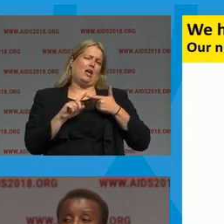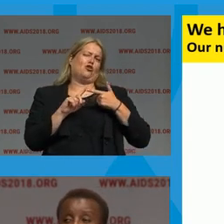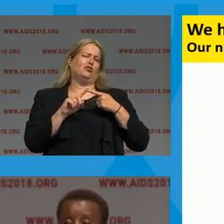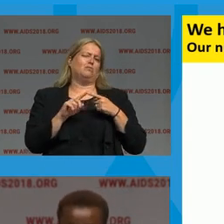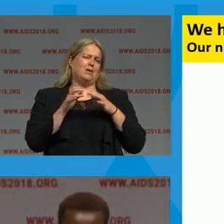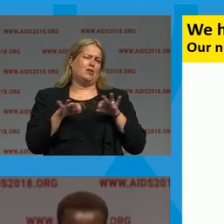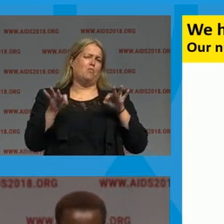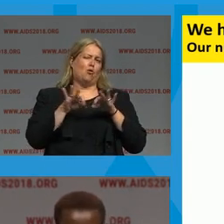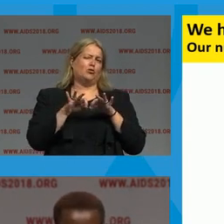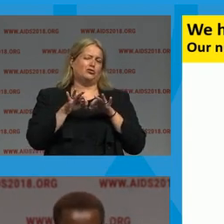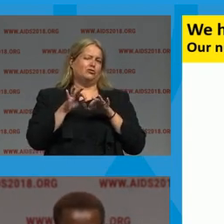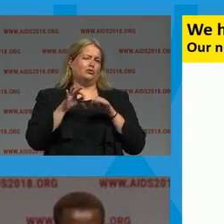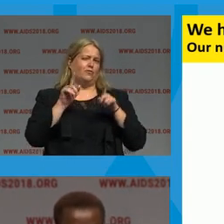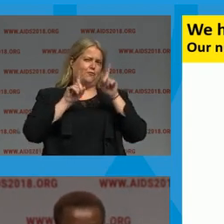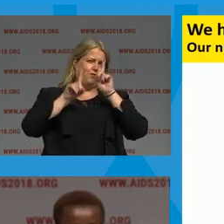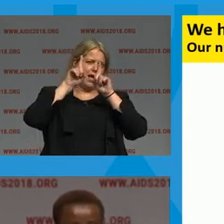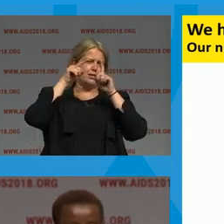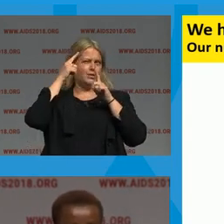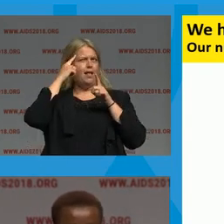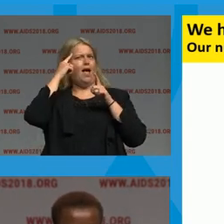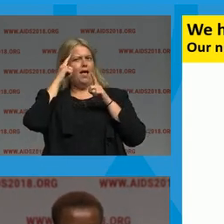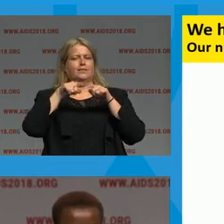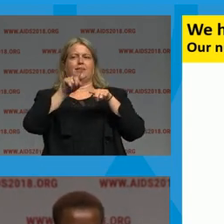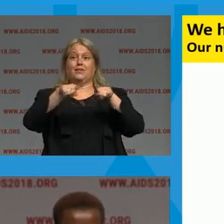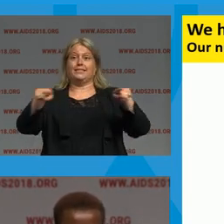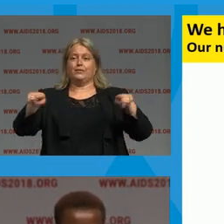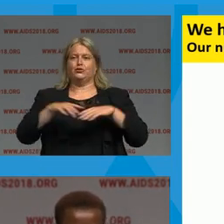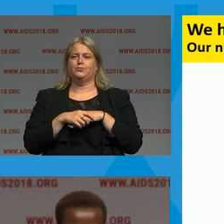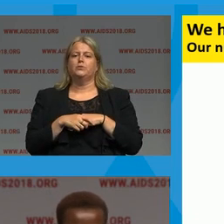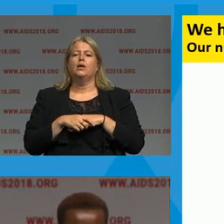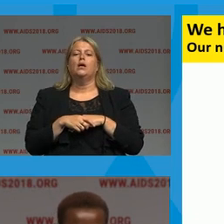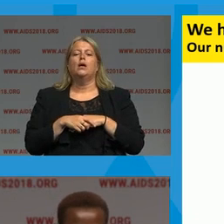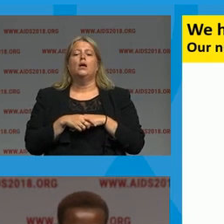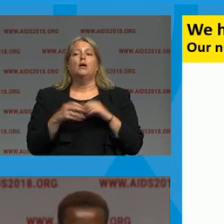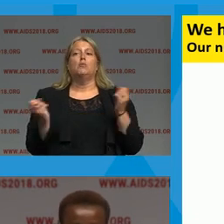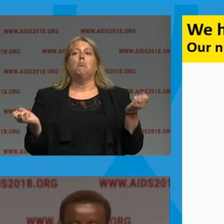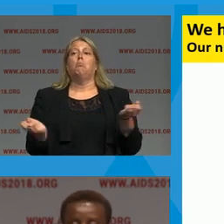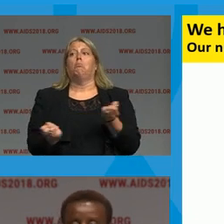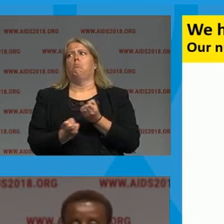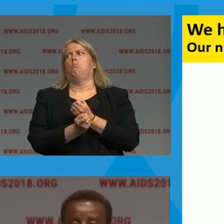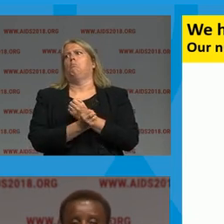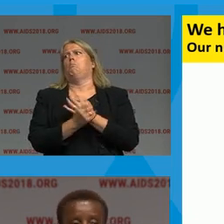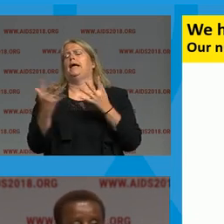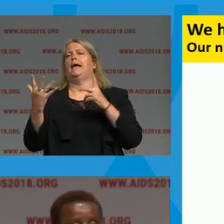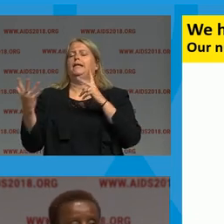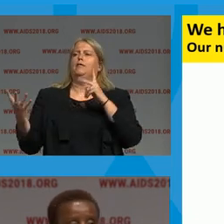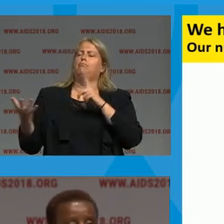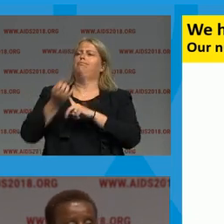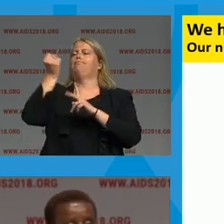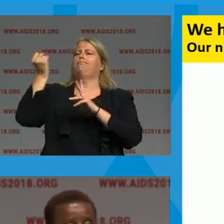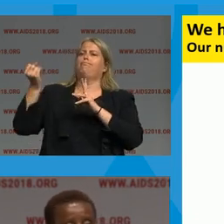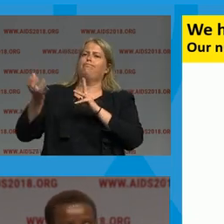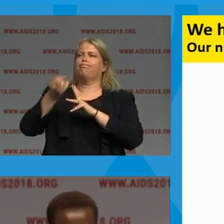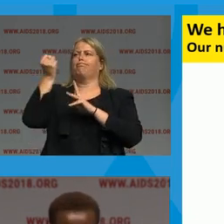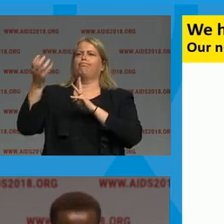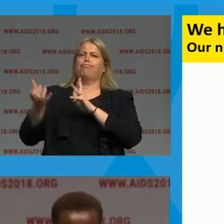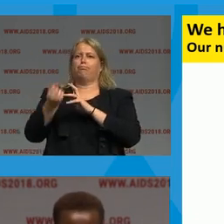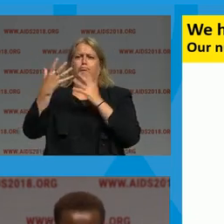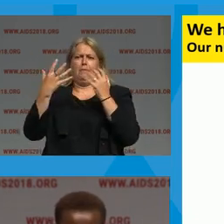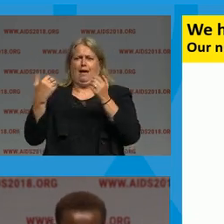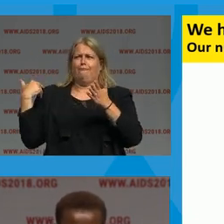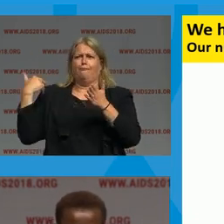on differentiation. We have many successes, many that have been spoken about so